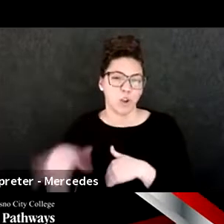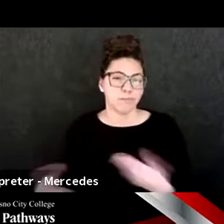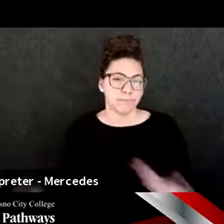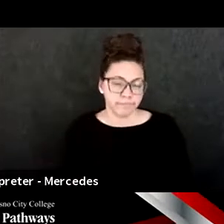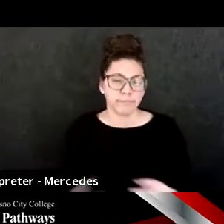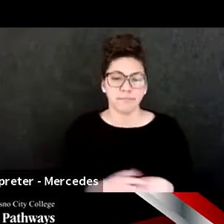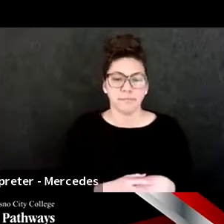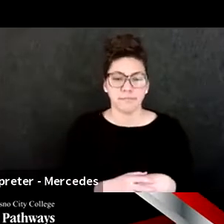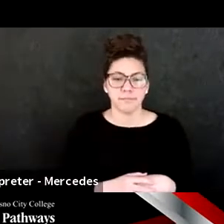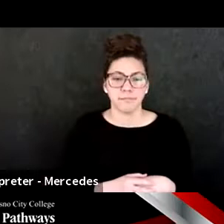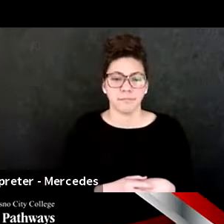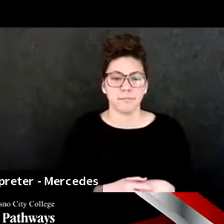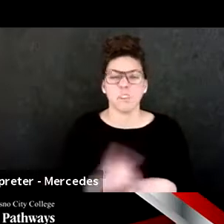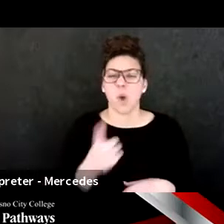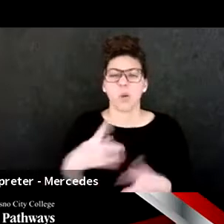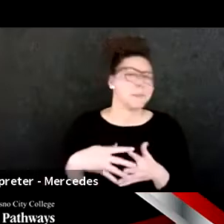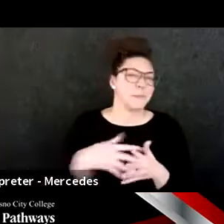was always meant to come back to California.